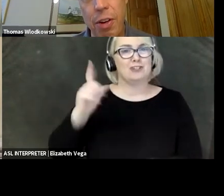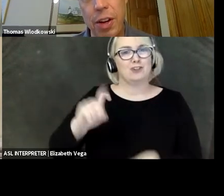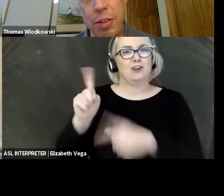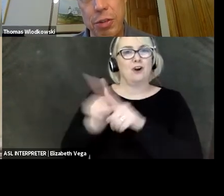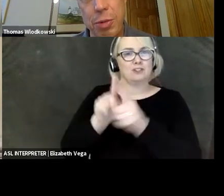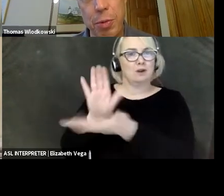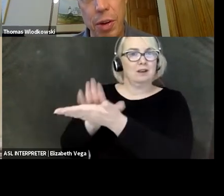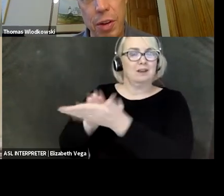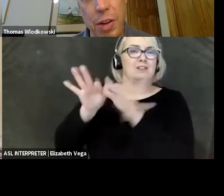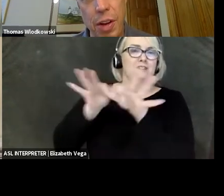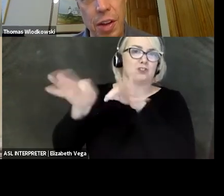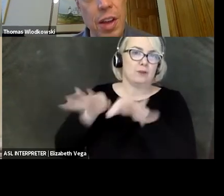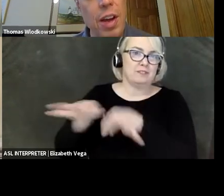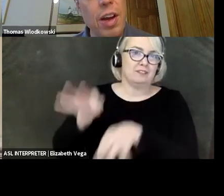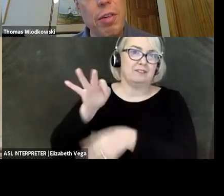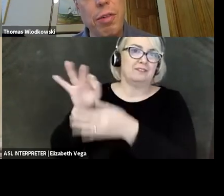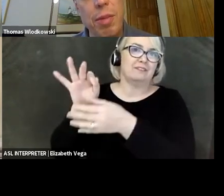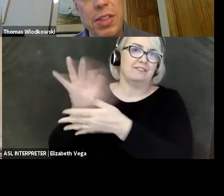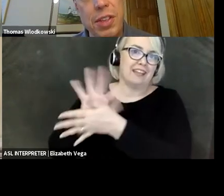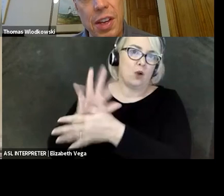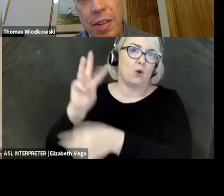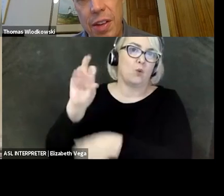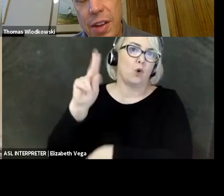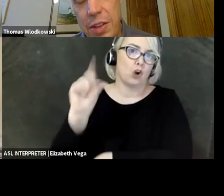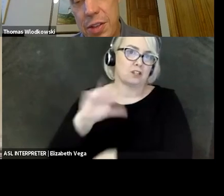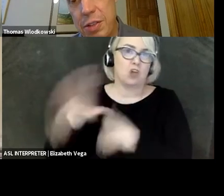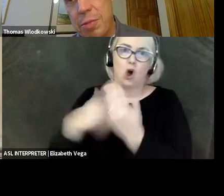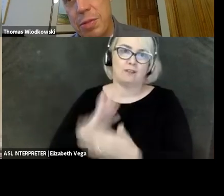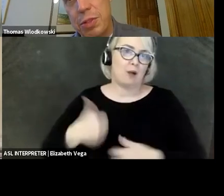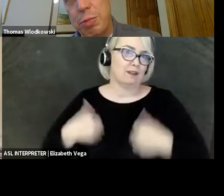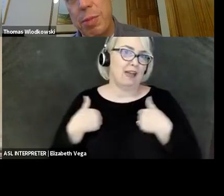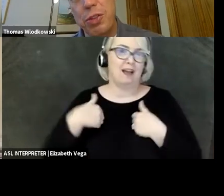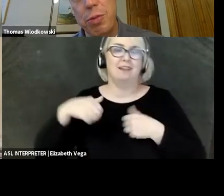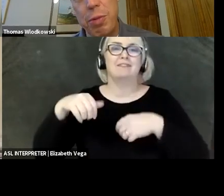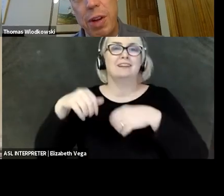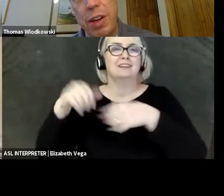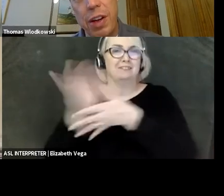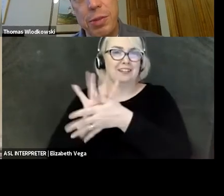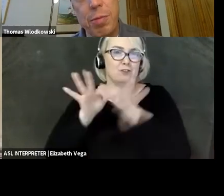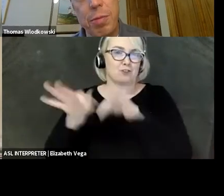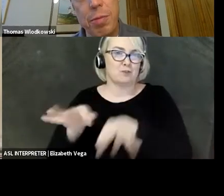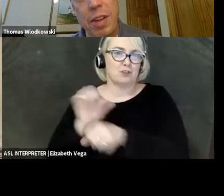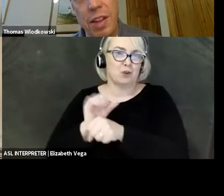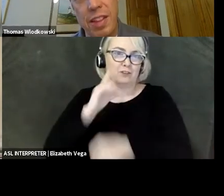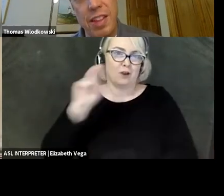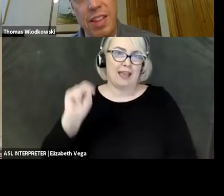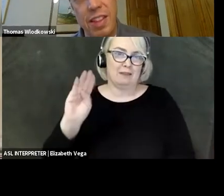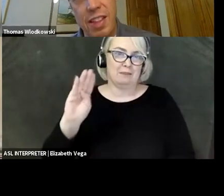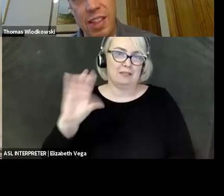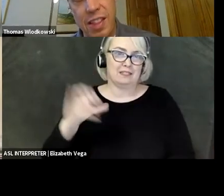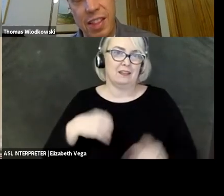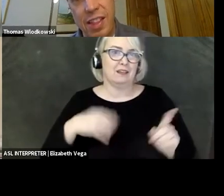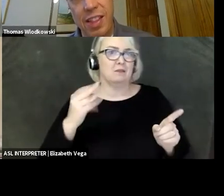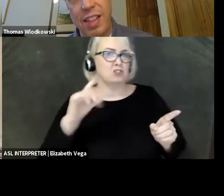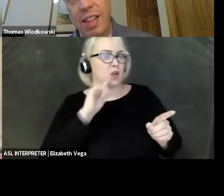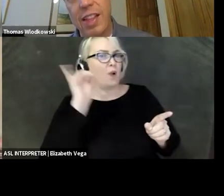live audio description work for NBC. Just want to make sure we recognize. They're fantastic. Them. They're yes. absolutely